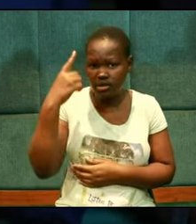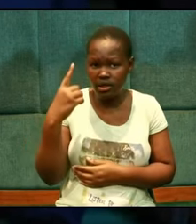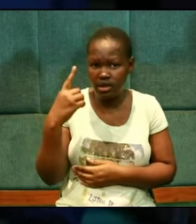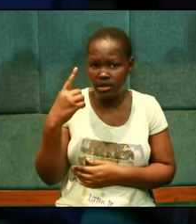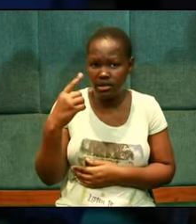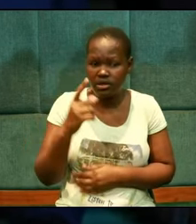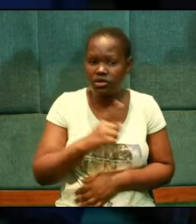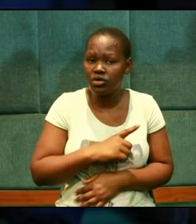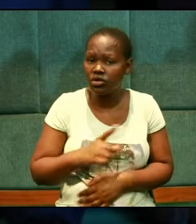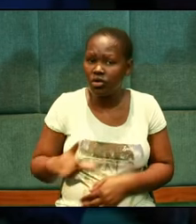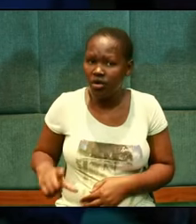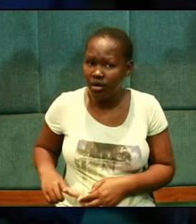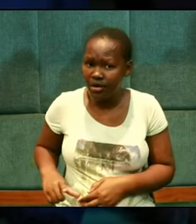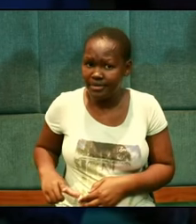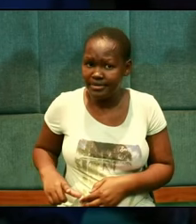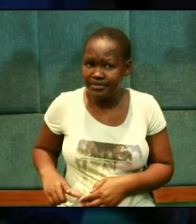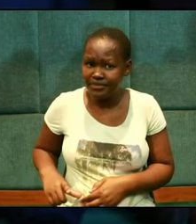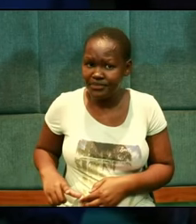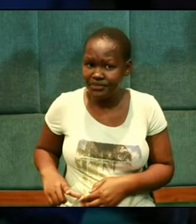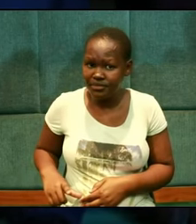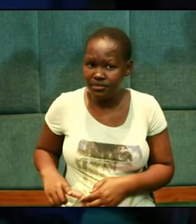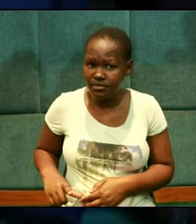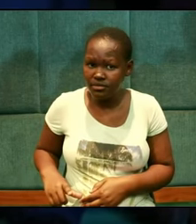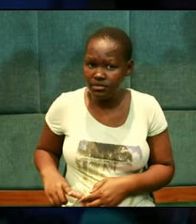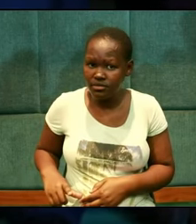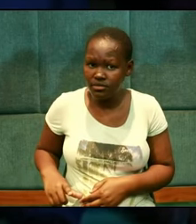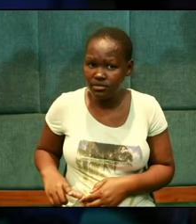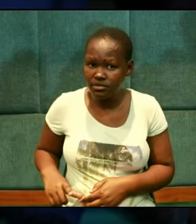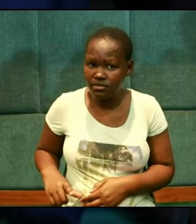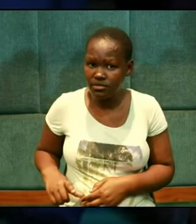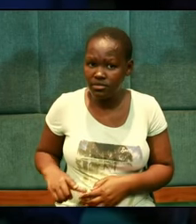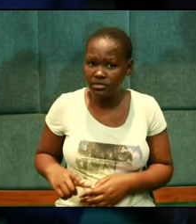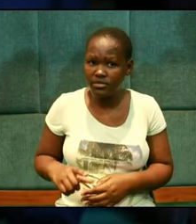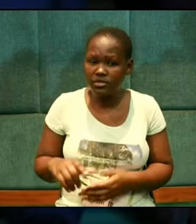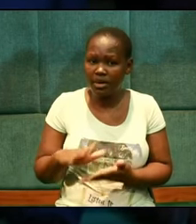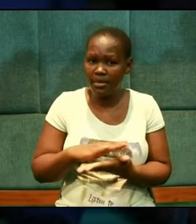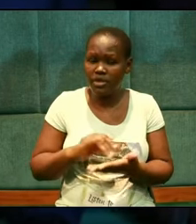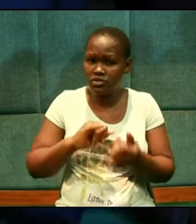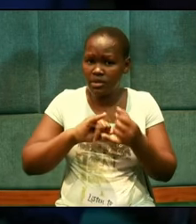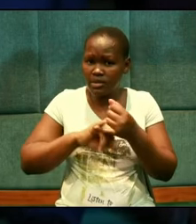So Lord, may you restore our families and our marriages, I pray.